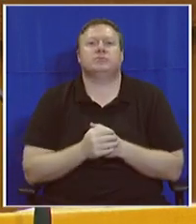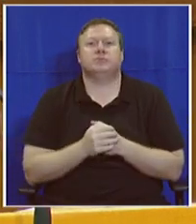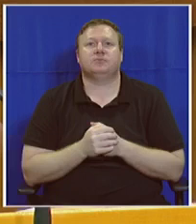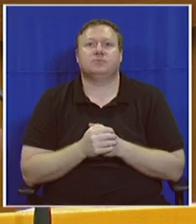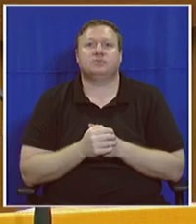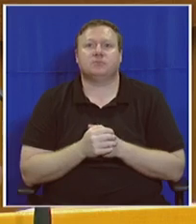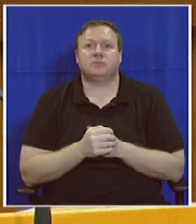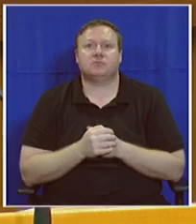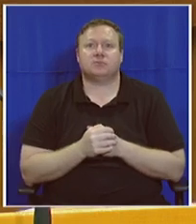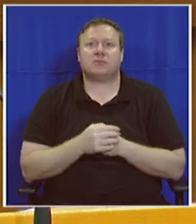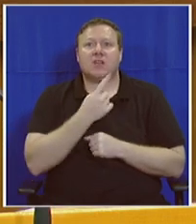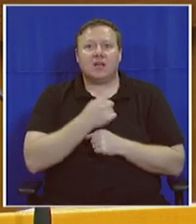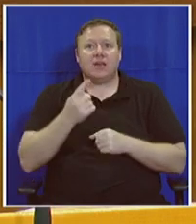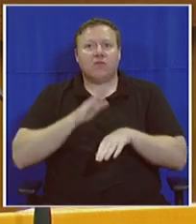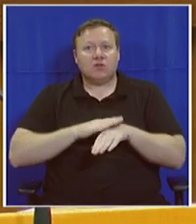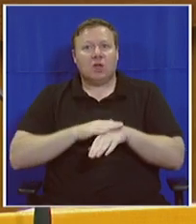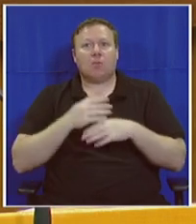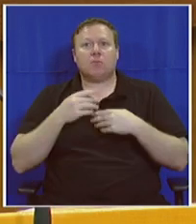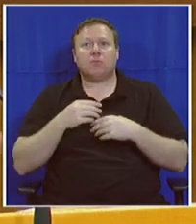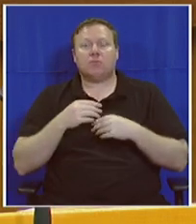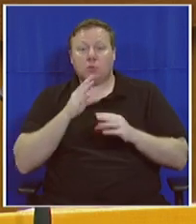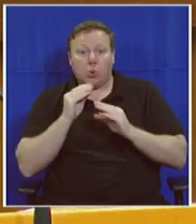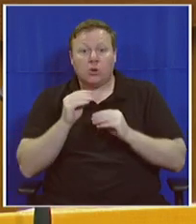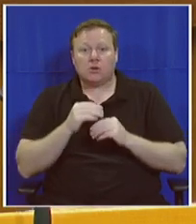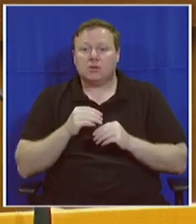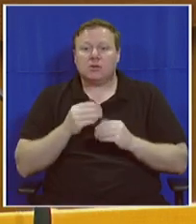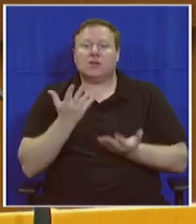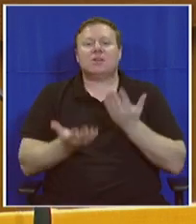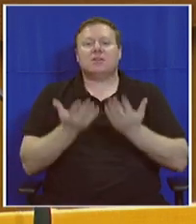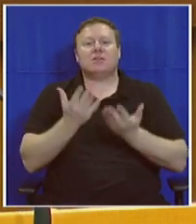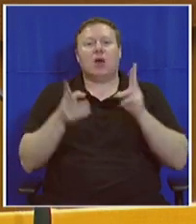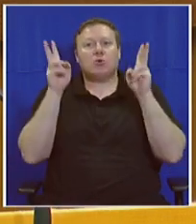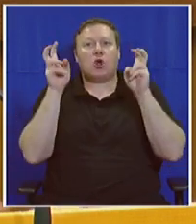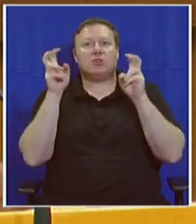Every time she opened her mouth, you couldn't doubt the content.